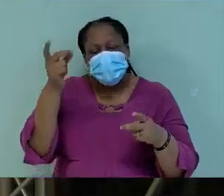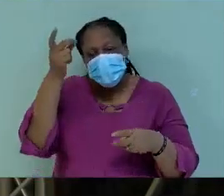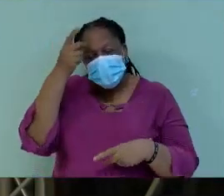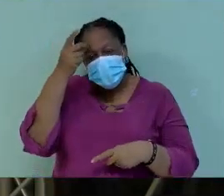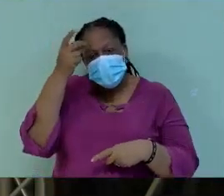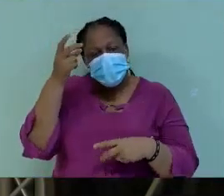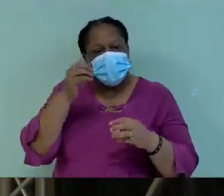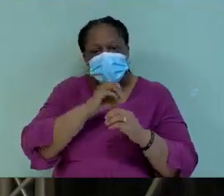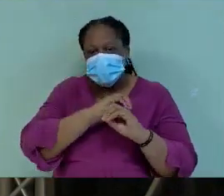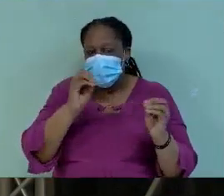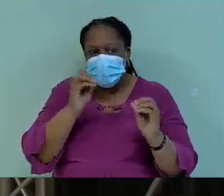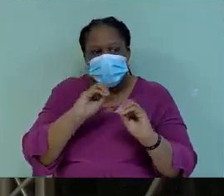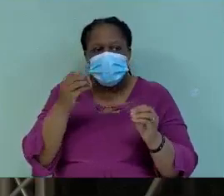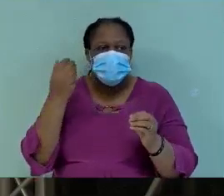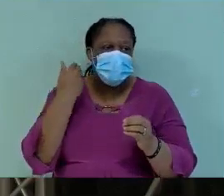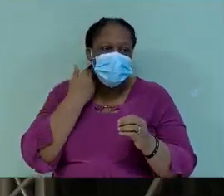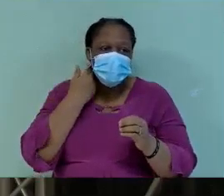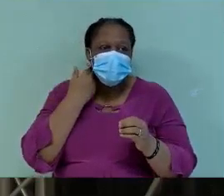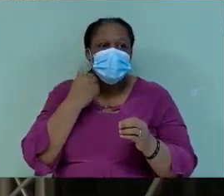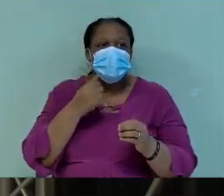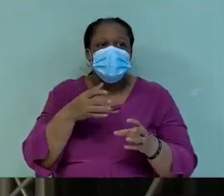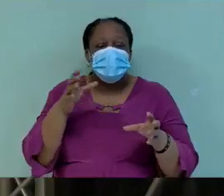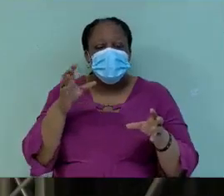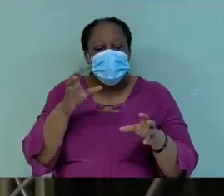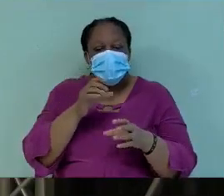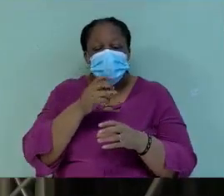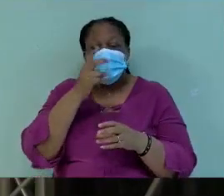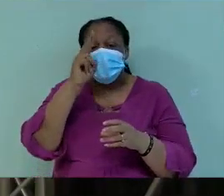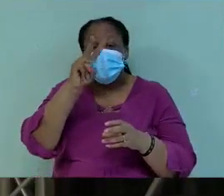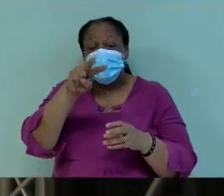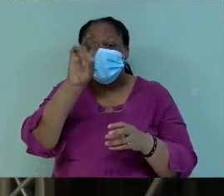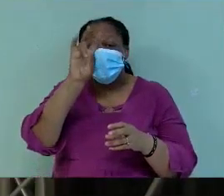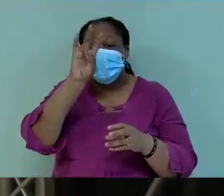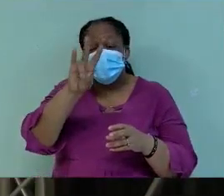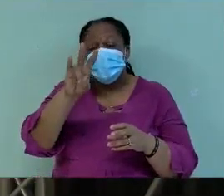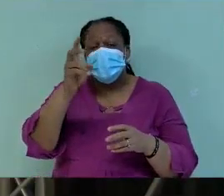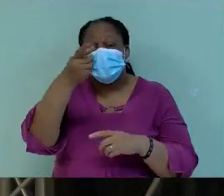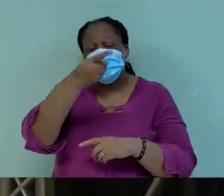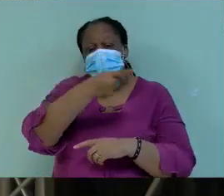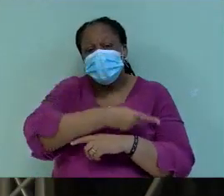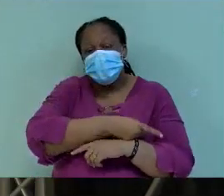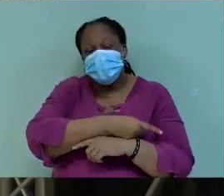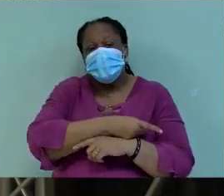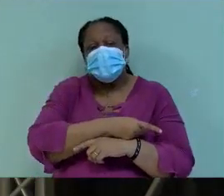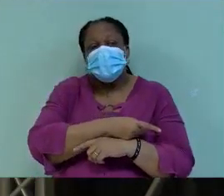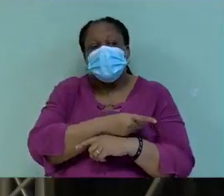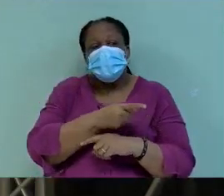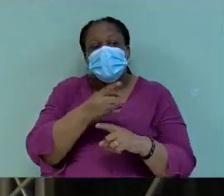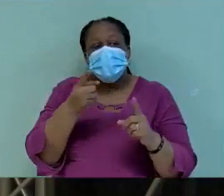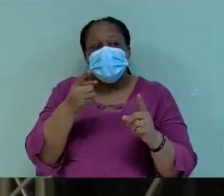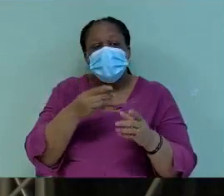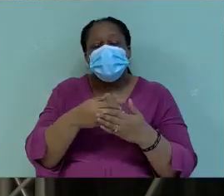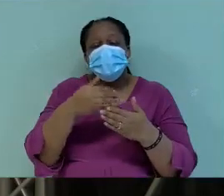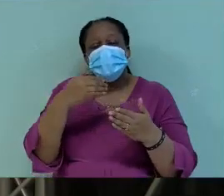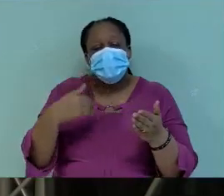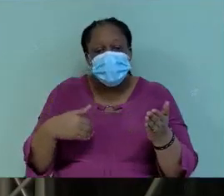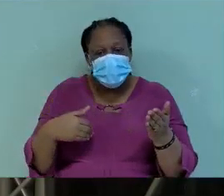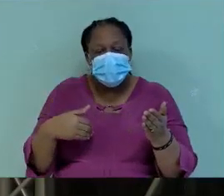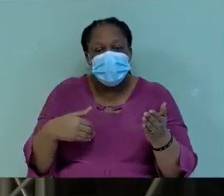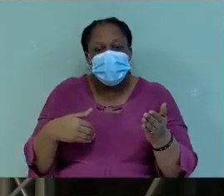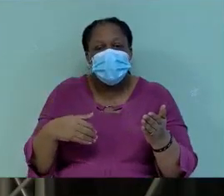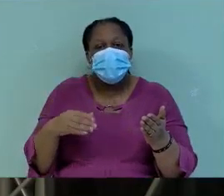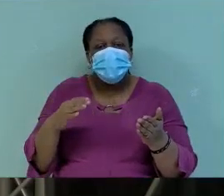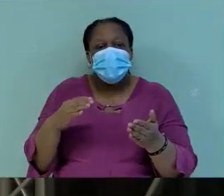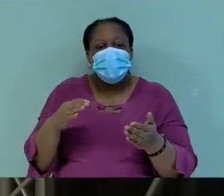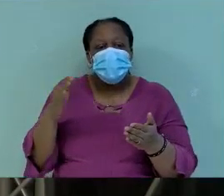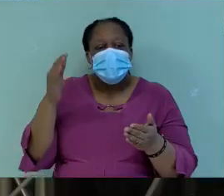and it took approximately 27 to 28 days before